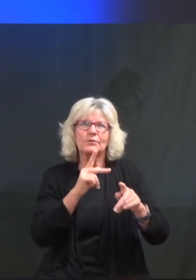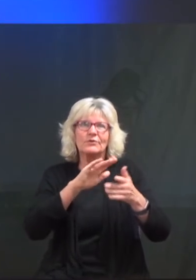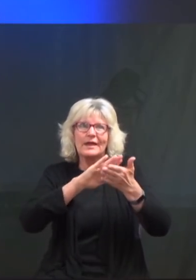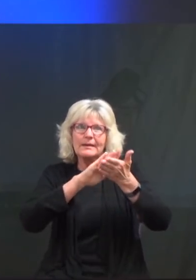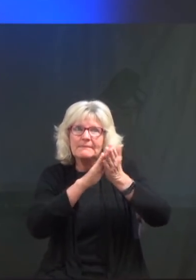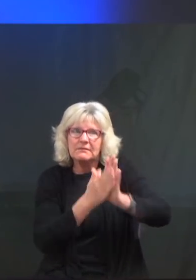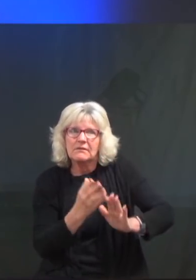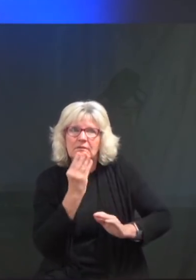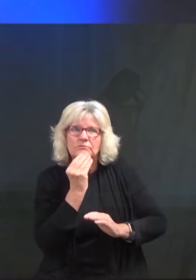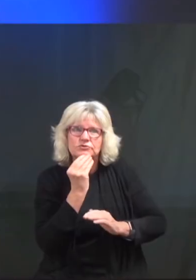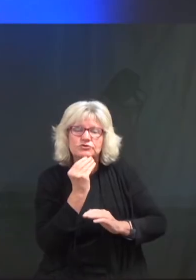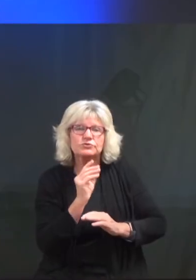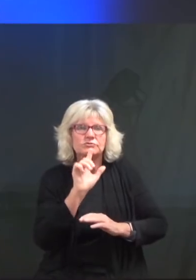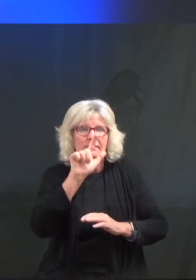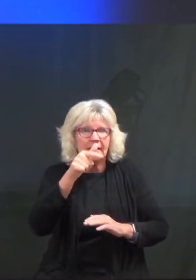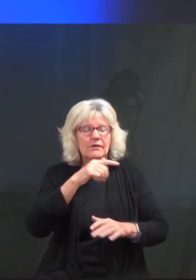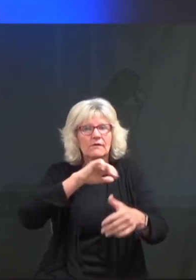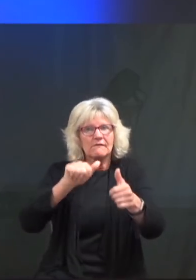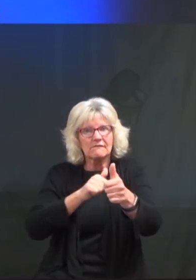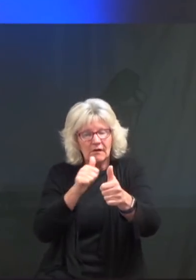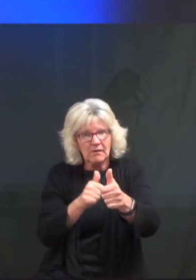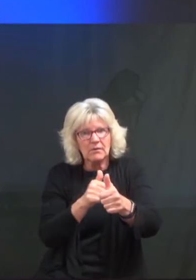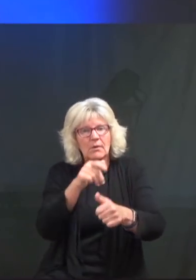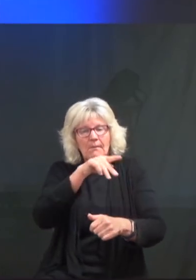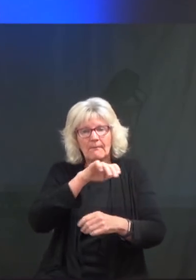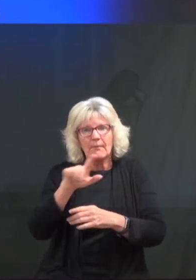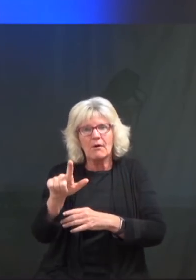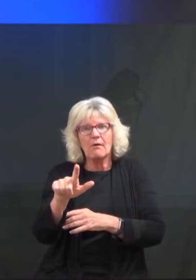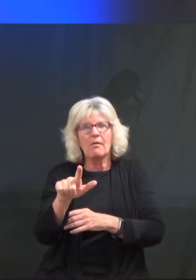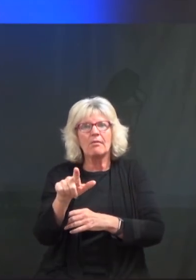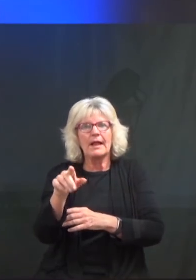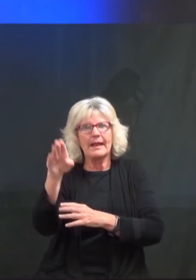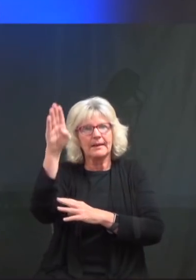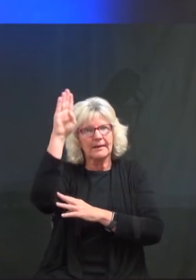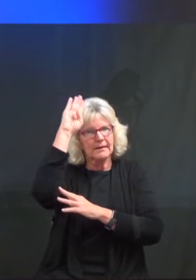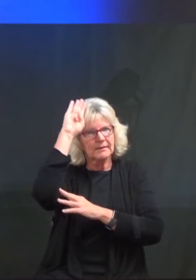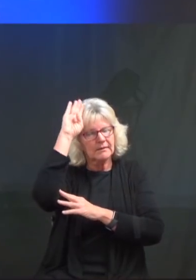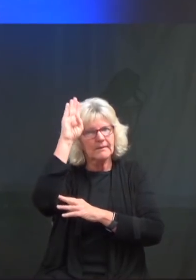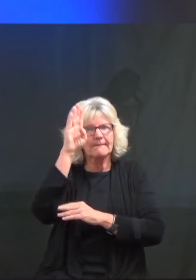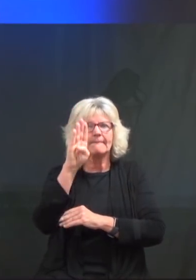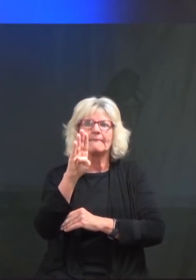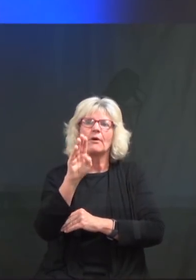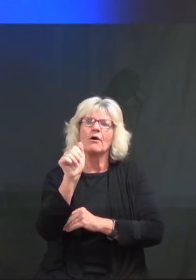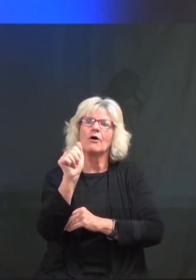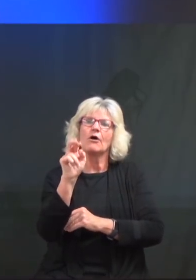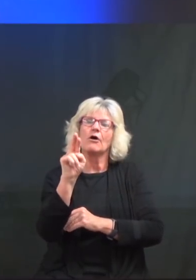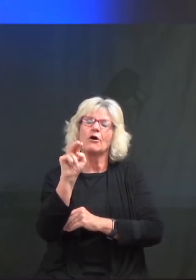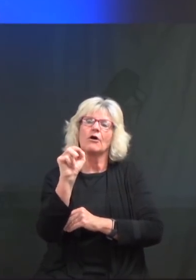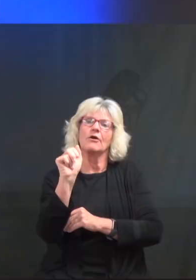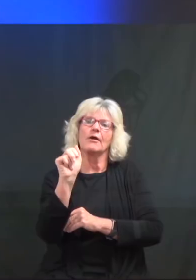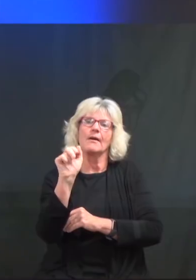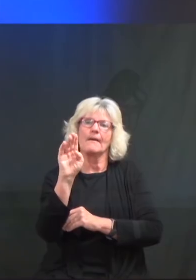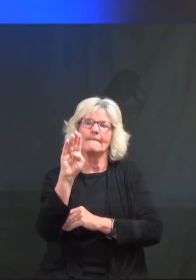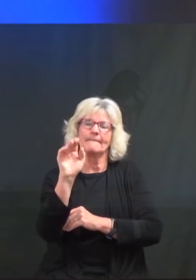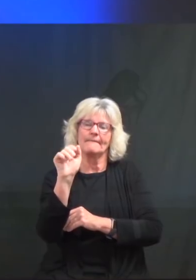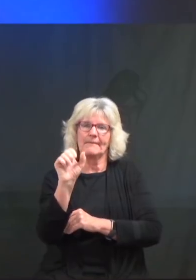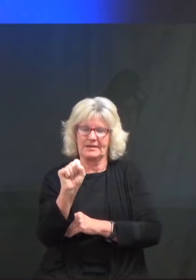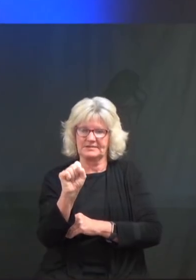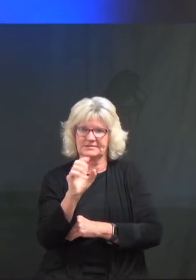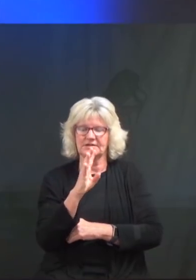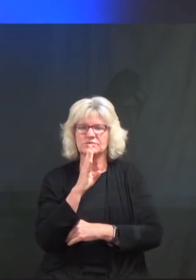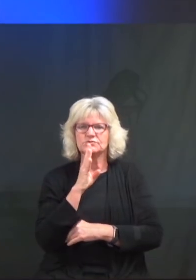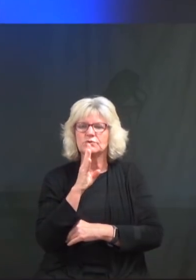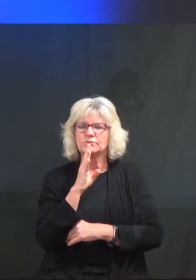followed Paul and Barnabas. So the ministry, we could see, he's talking to the Jews, he's talking to the Jews, he's talking to that